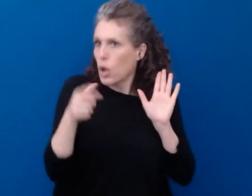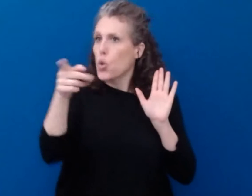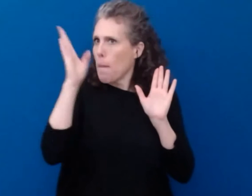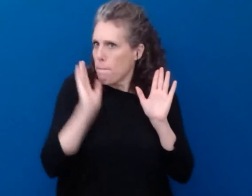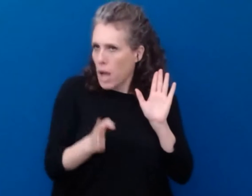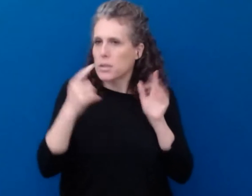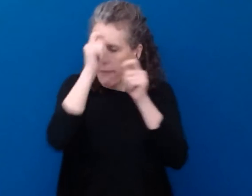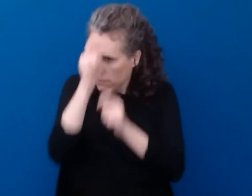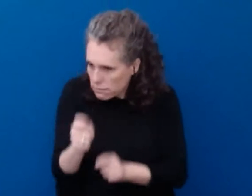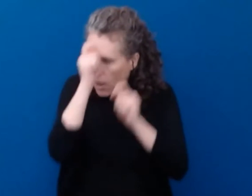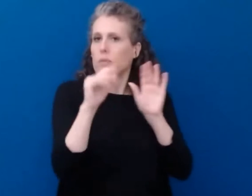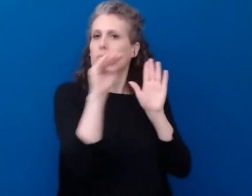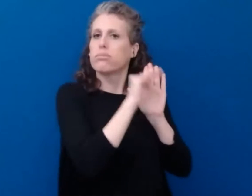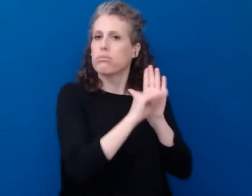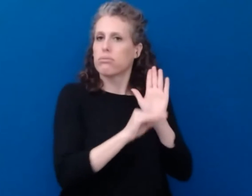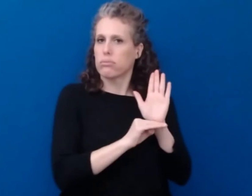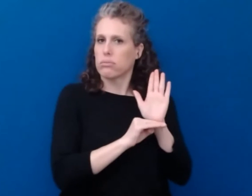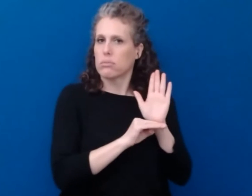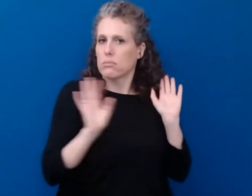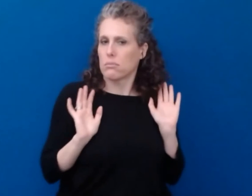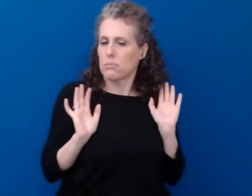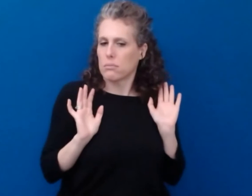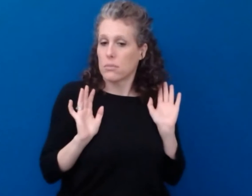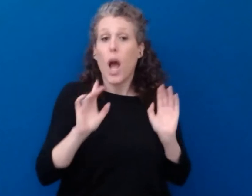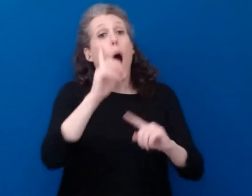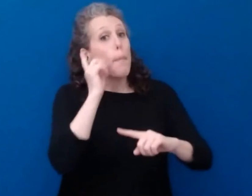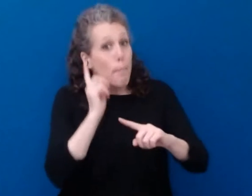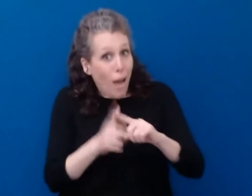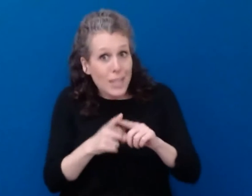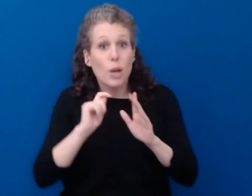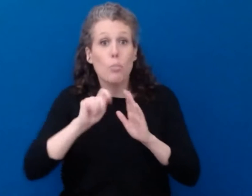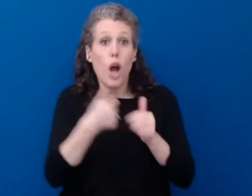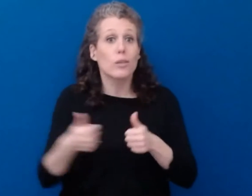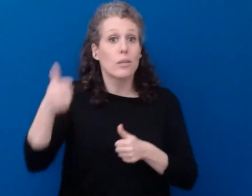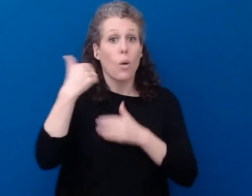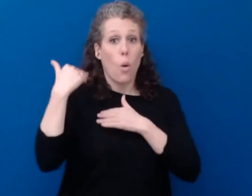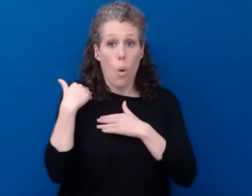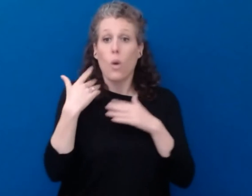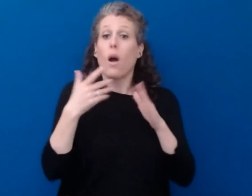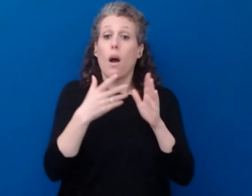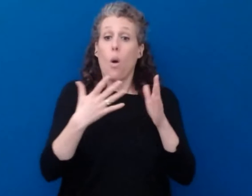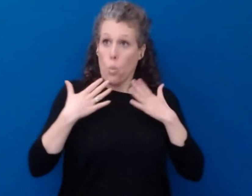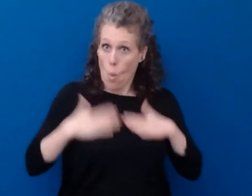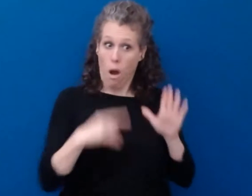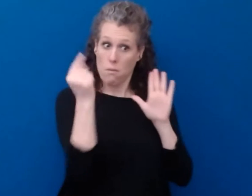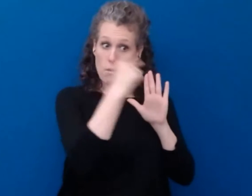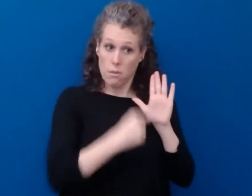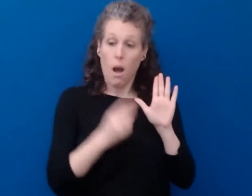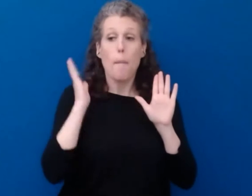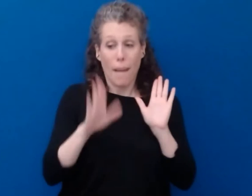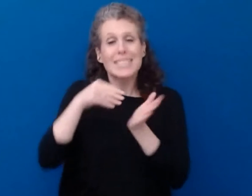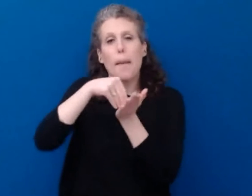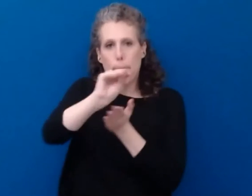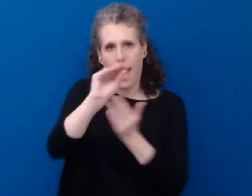Okay. And prepared to pay for it. Exactly. Good point. Yeah, because I really think, I